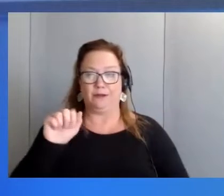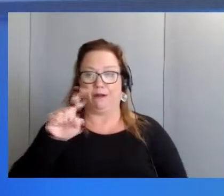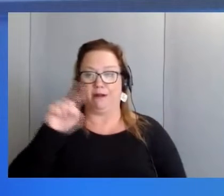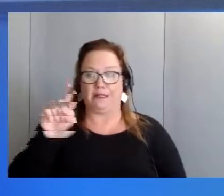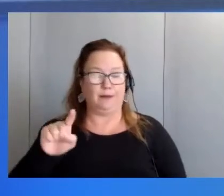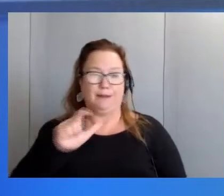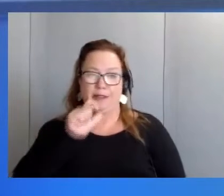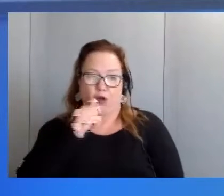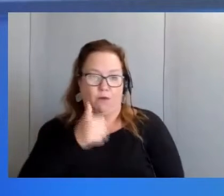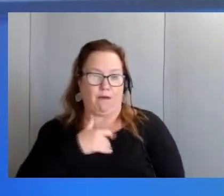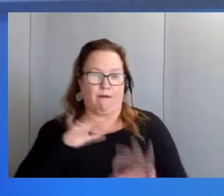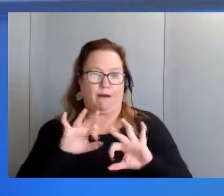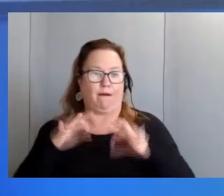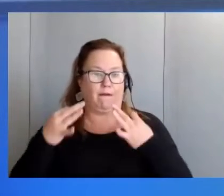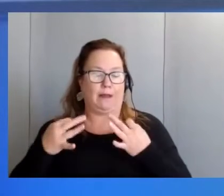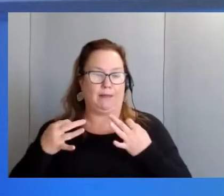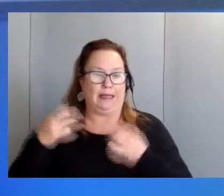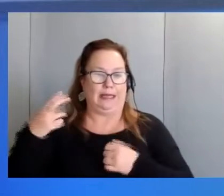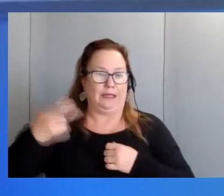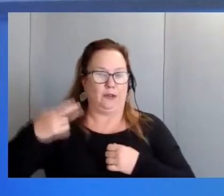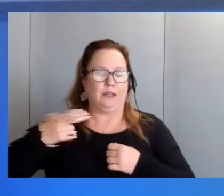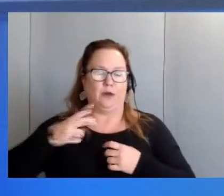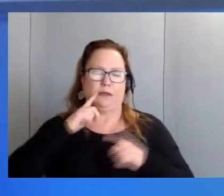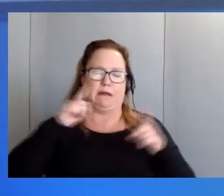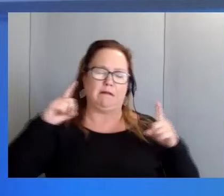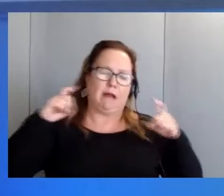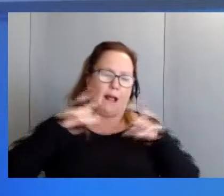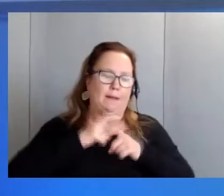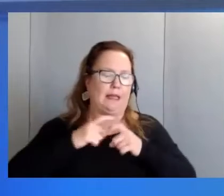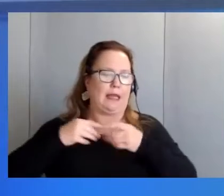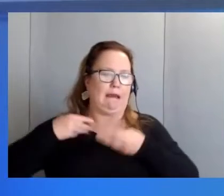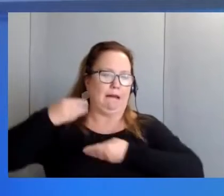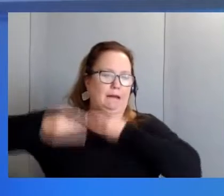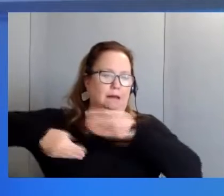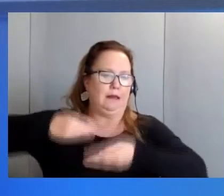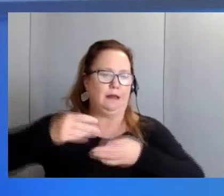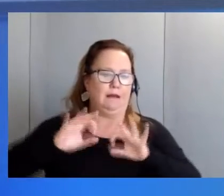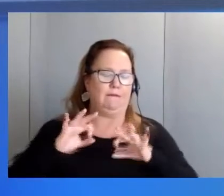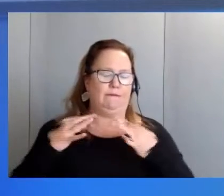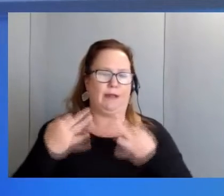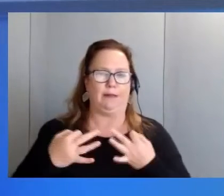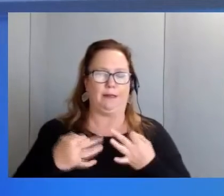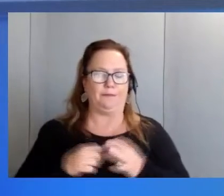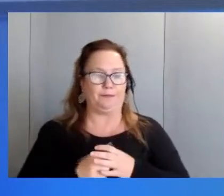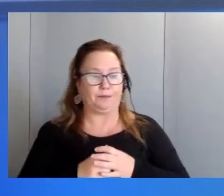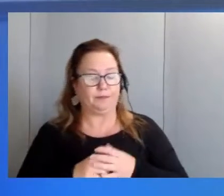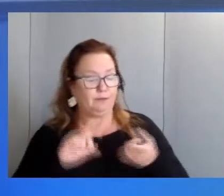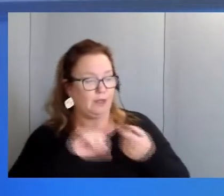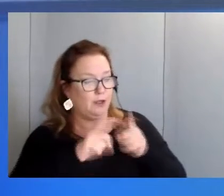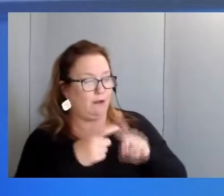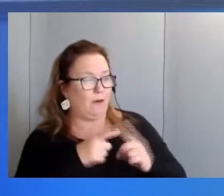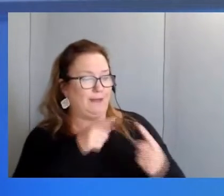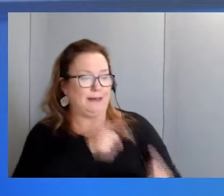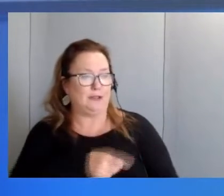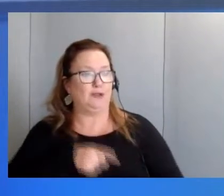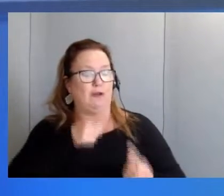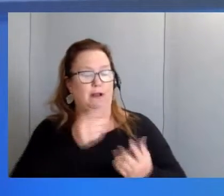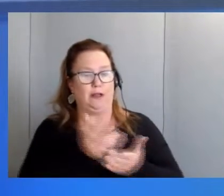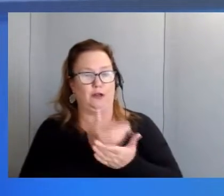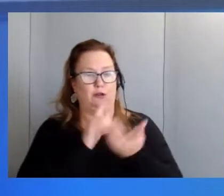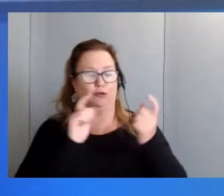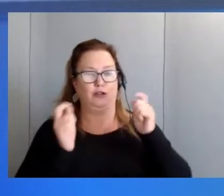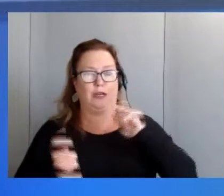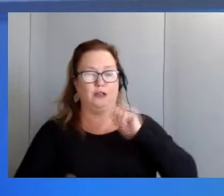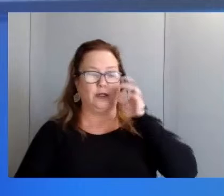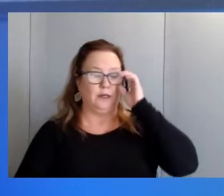complex genetic inheritance pattern. What to do about your friend who's maybe struggling or new changes. I think,